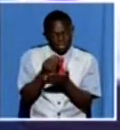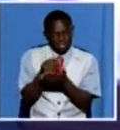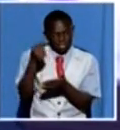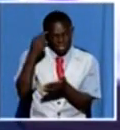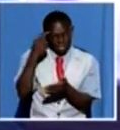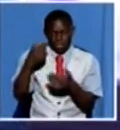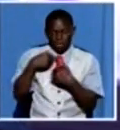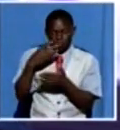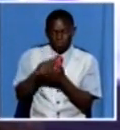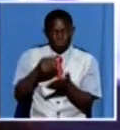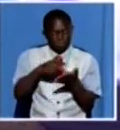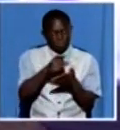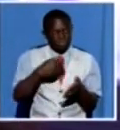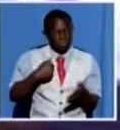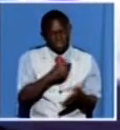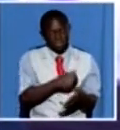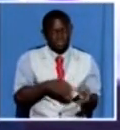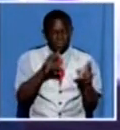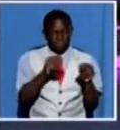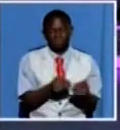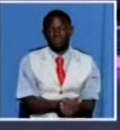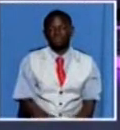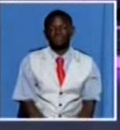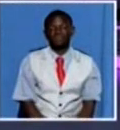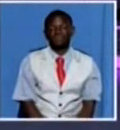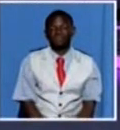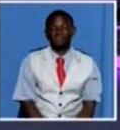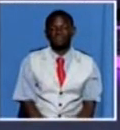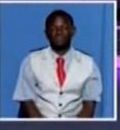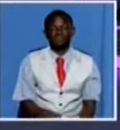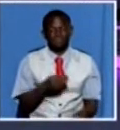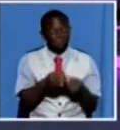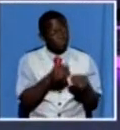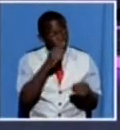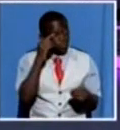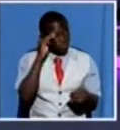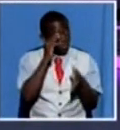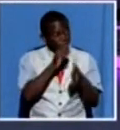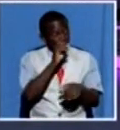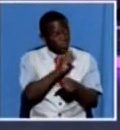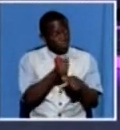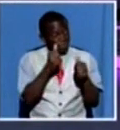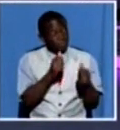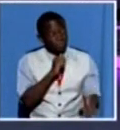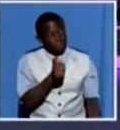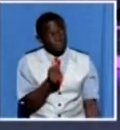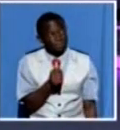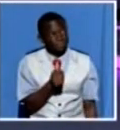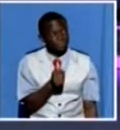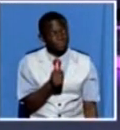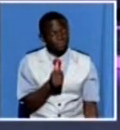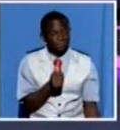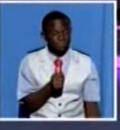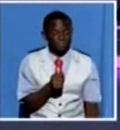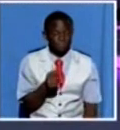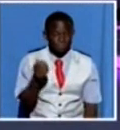Again, you haven't done a good job this there. Is money. Have you done a good job there? I think I have with spoken, this particular type of information. I have spoken on Sunday interview,